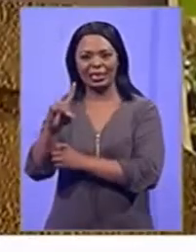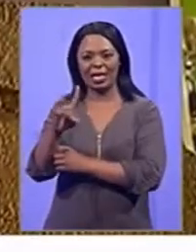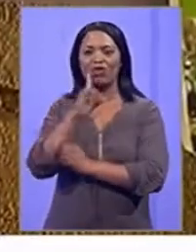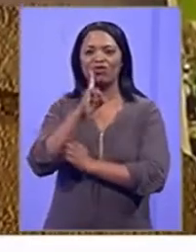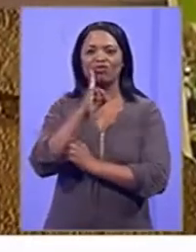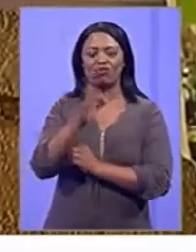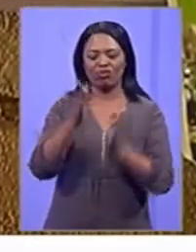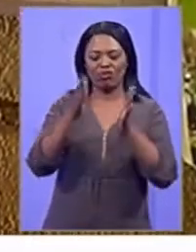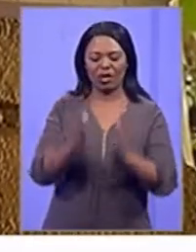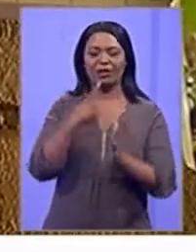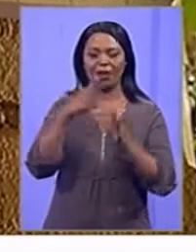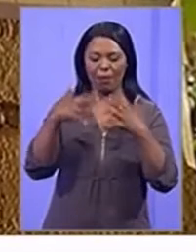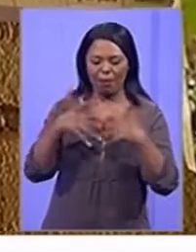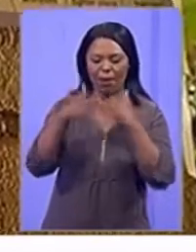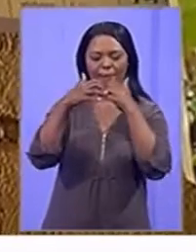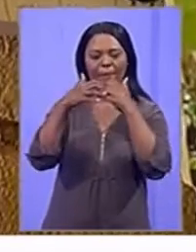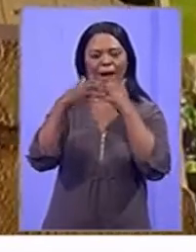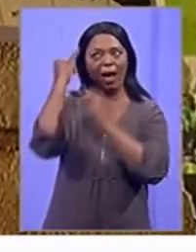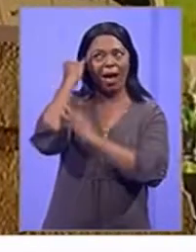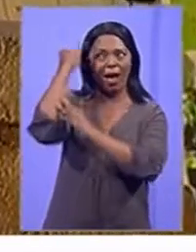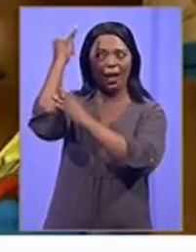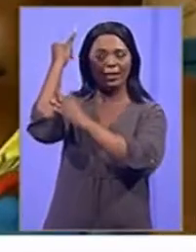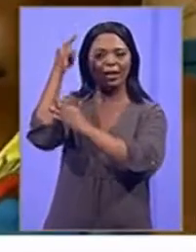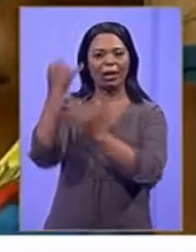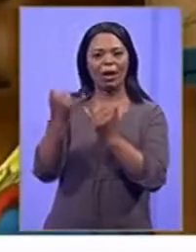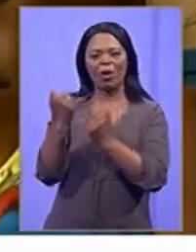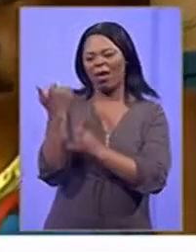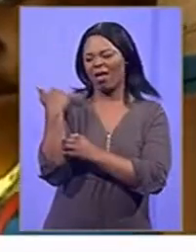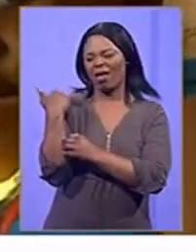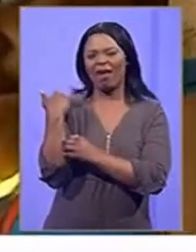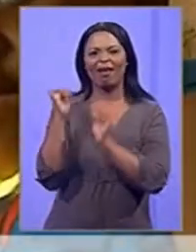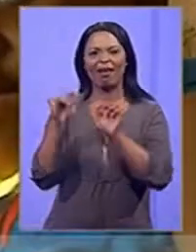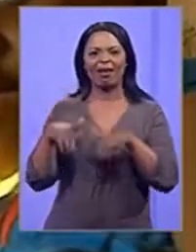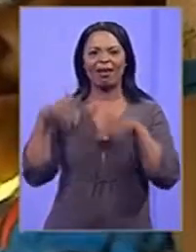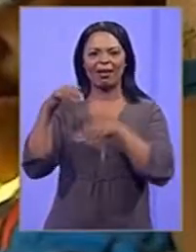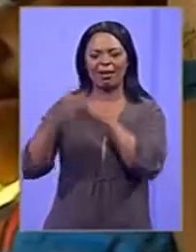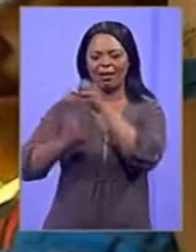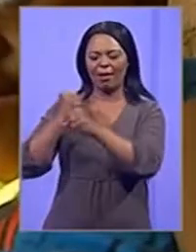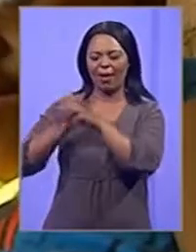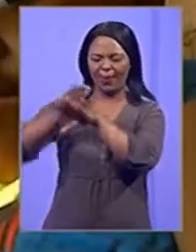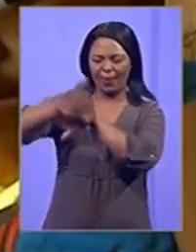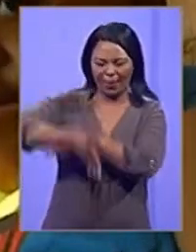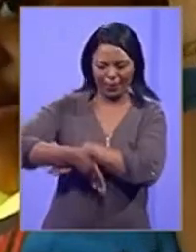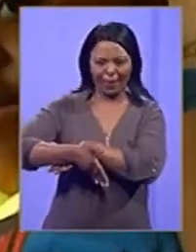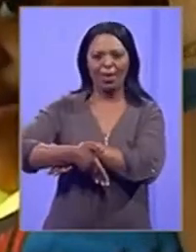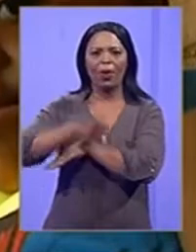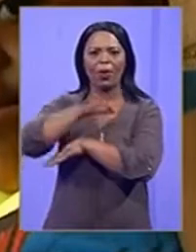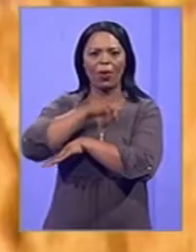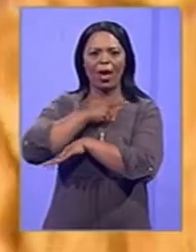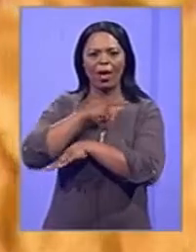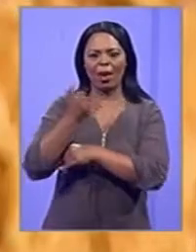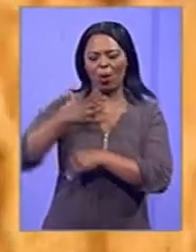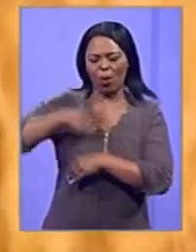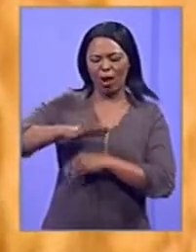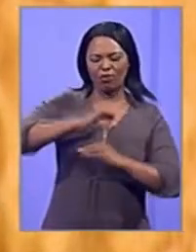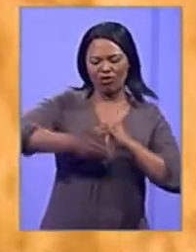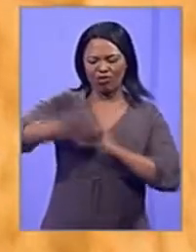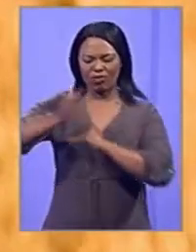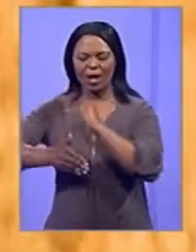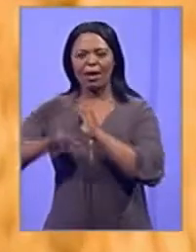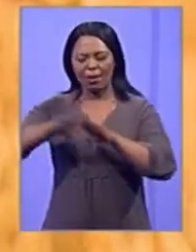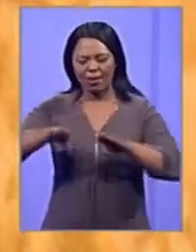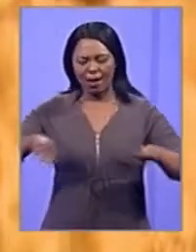ya go thoma keretšhe e thomile mengwaga e 10 ya go feta. Se ke ka morago ga go lemoga botlhokwa ba tšhireletšo ya bana ba motseng wa gabo